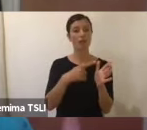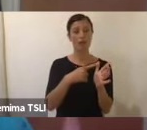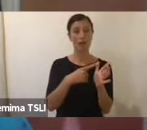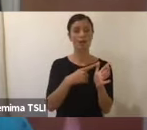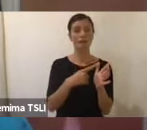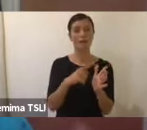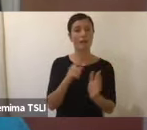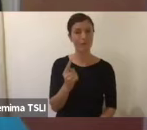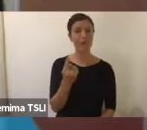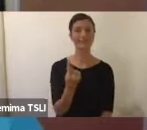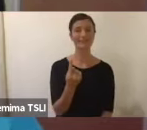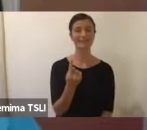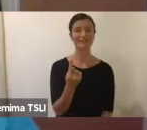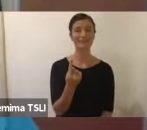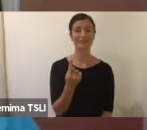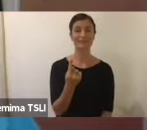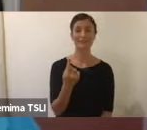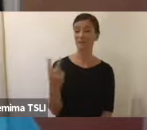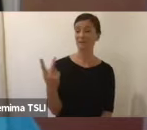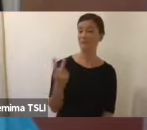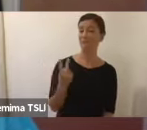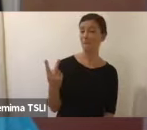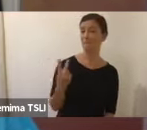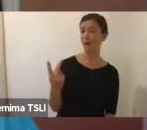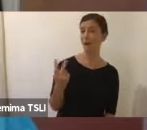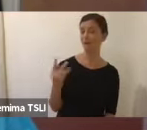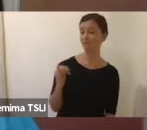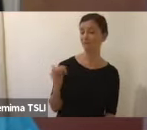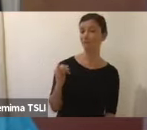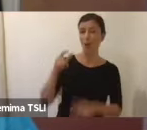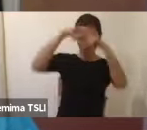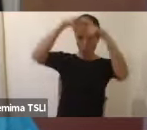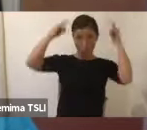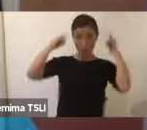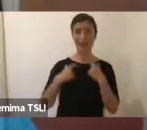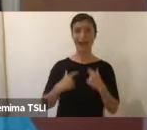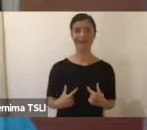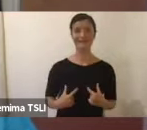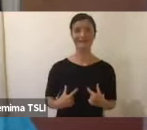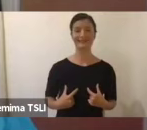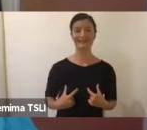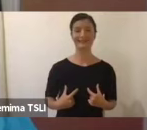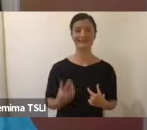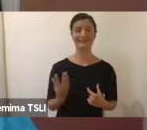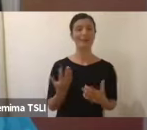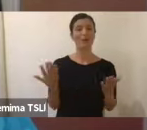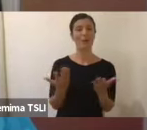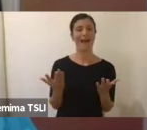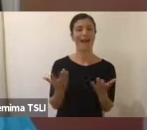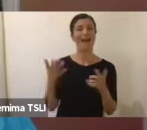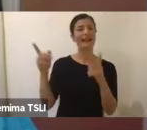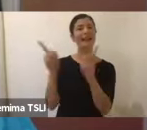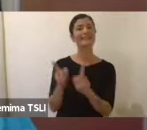ordained together in India that wasn't in her bio she well actually she said she was ordained in India and in